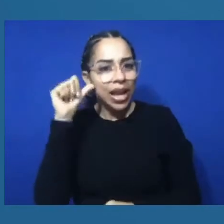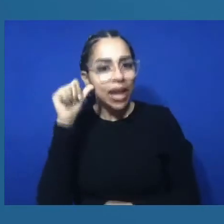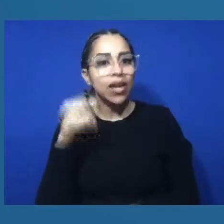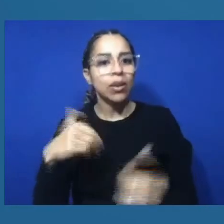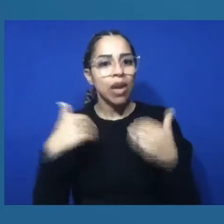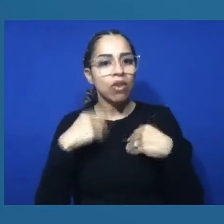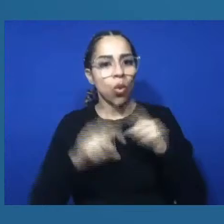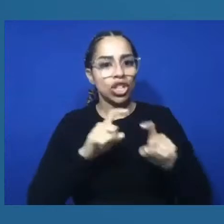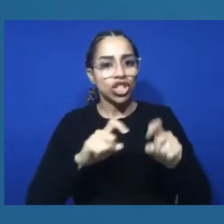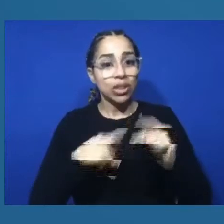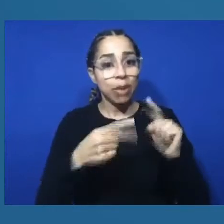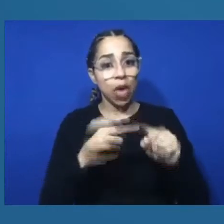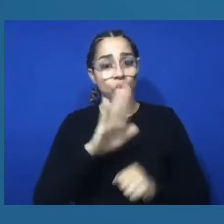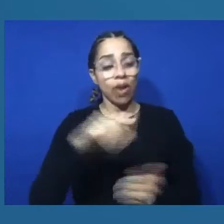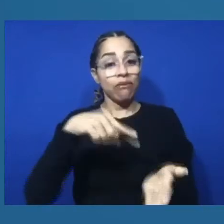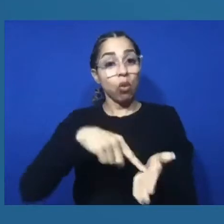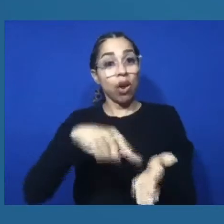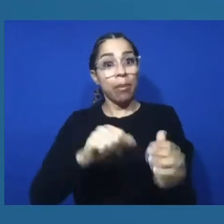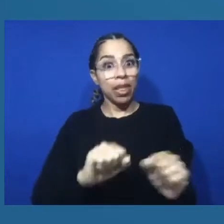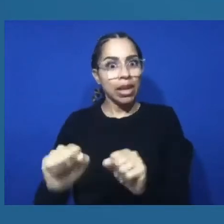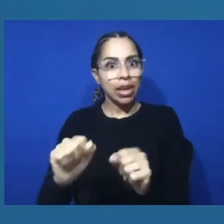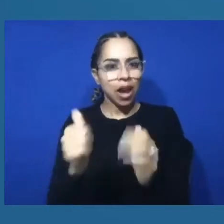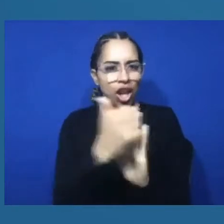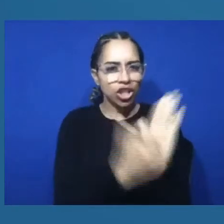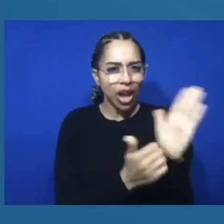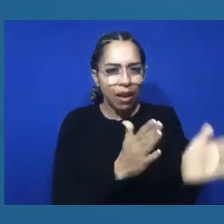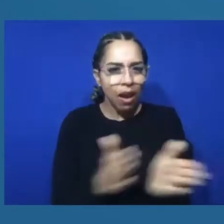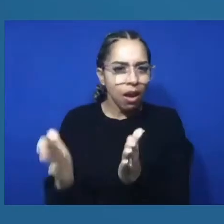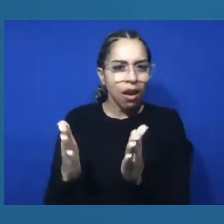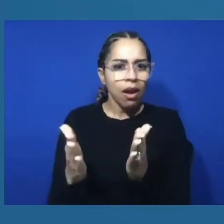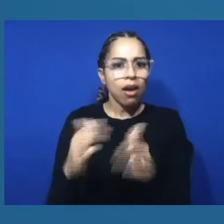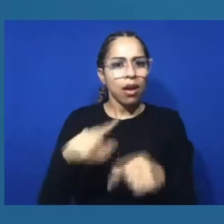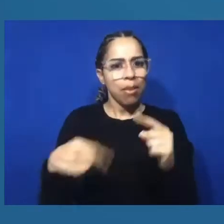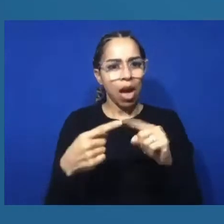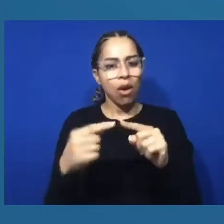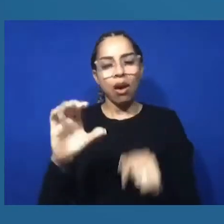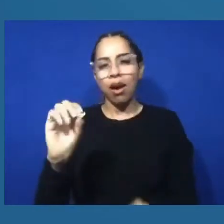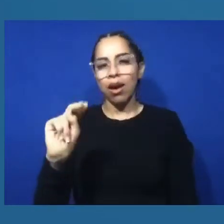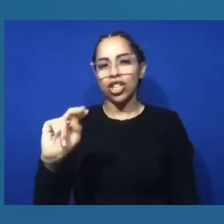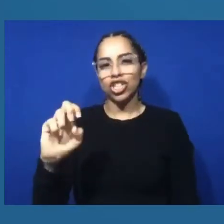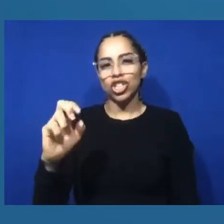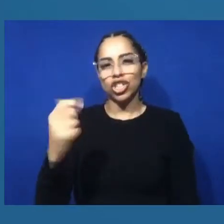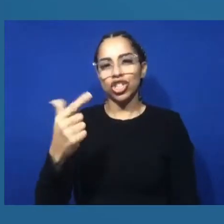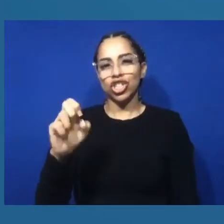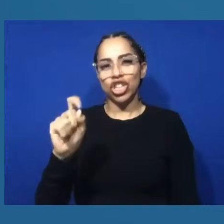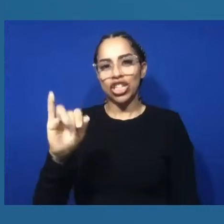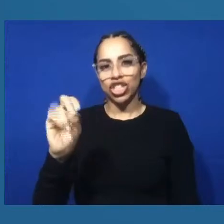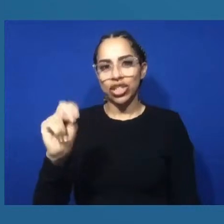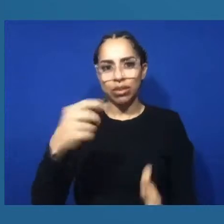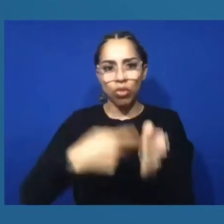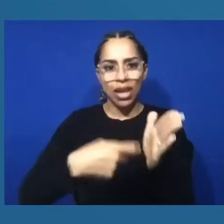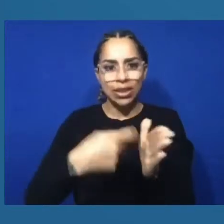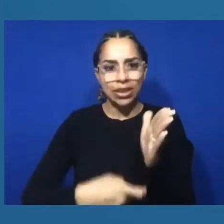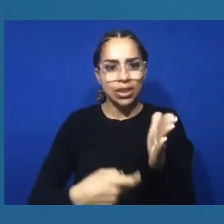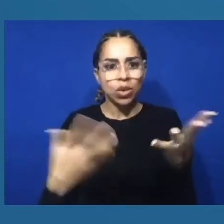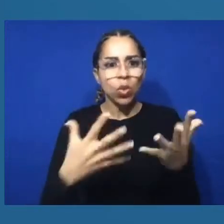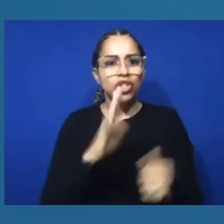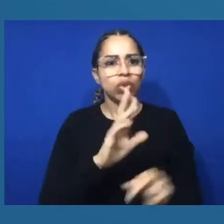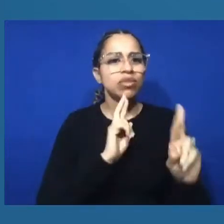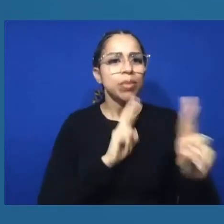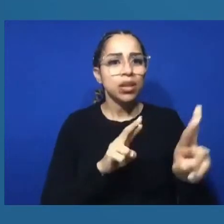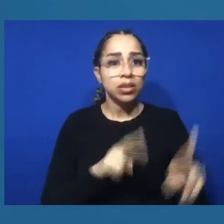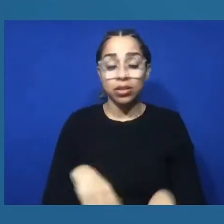your stance on congestion pricing. What's kind of your response to that critique? Is he worried about congestion pricing in